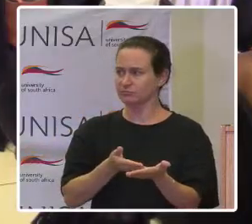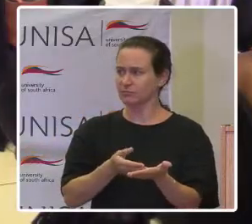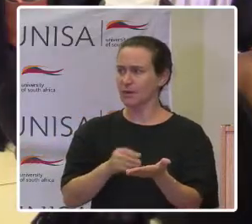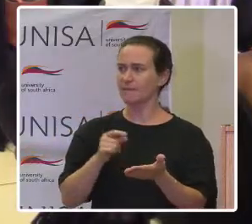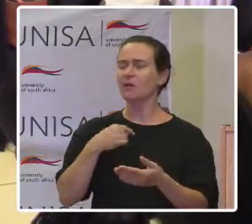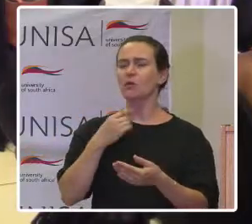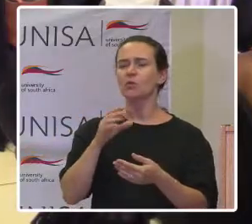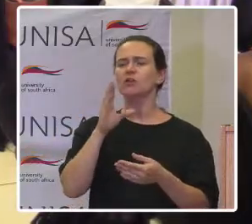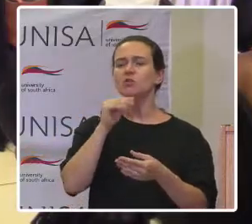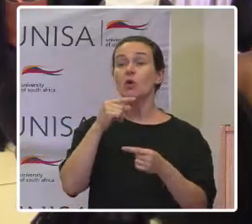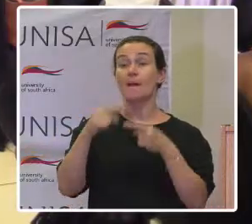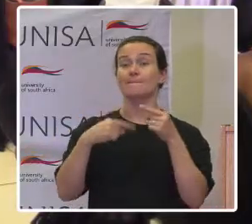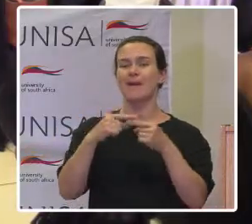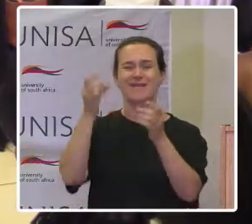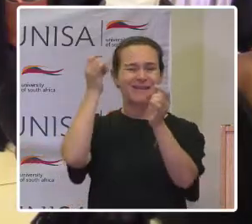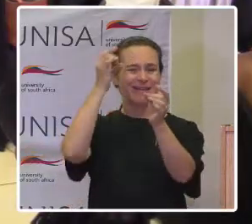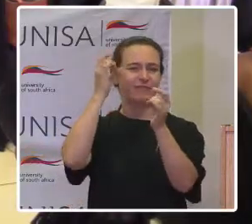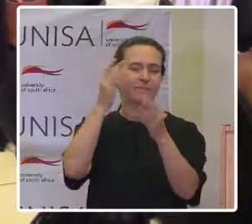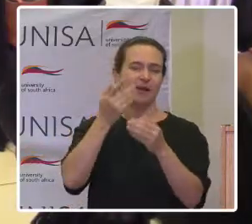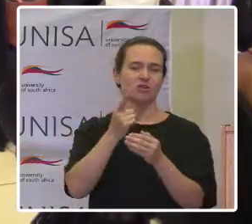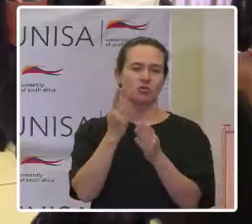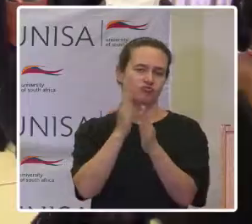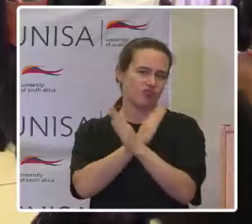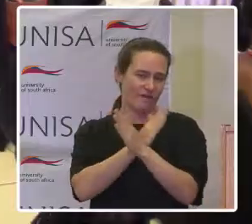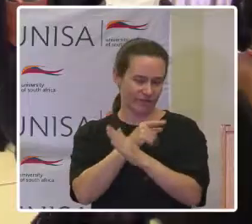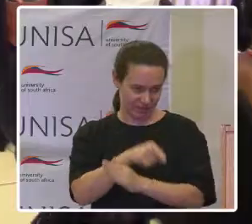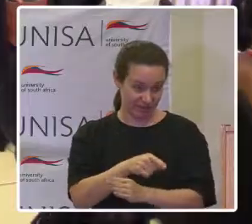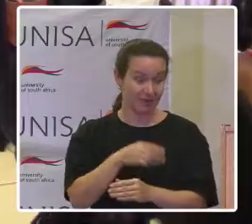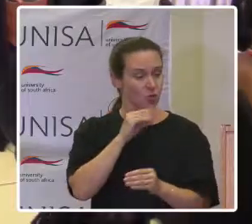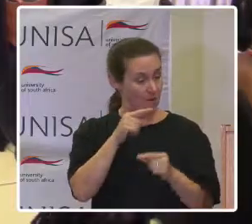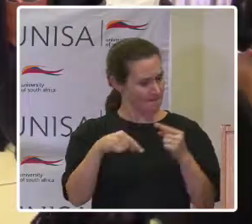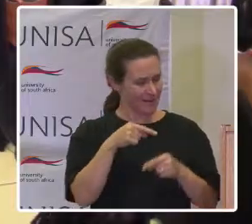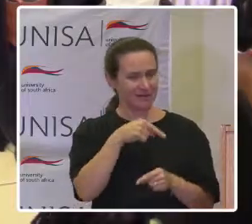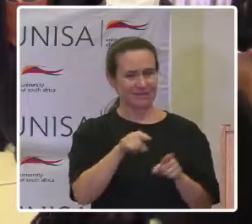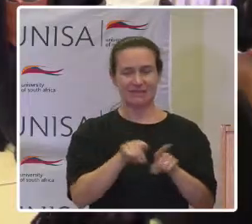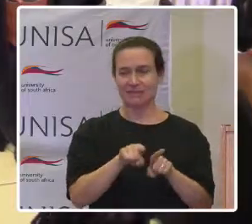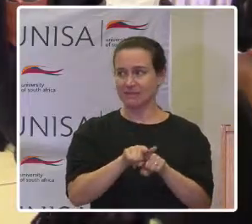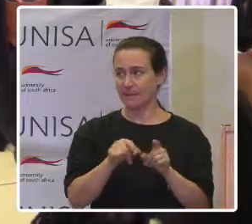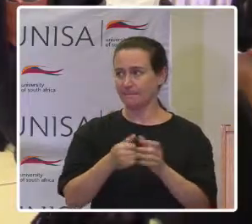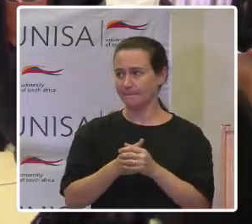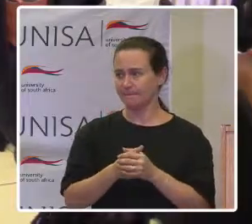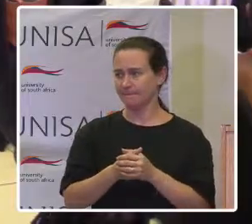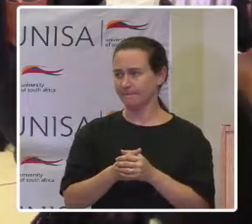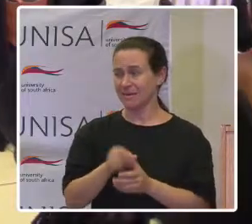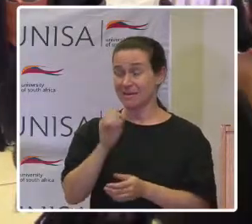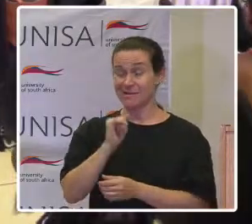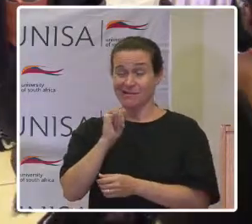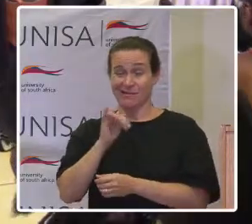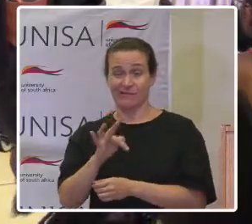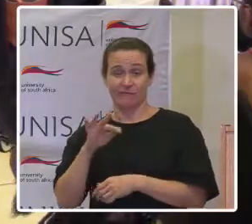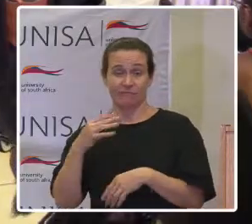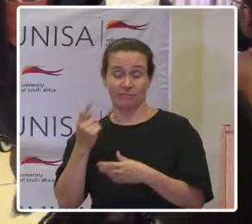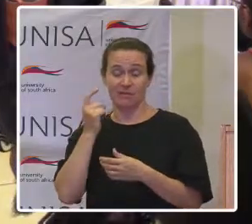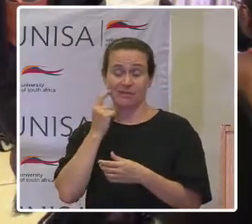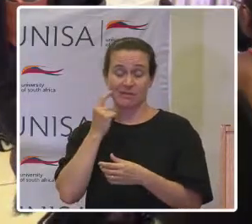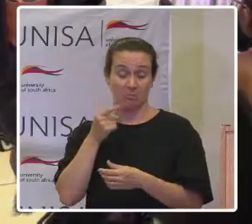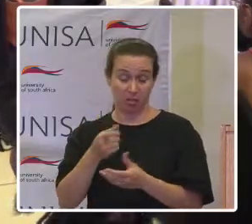about data privacy, and it links with this discourse that we're in. And if a simple